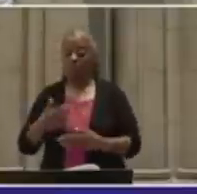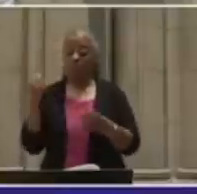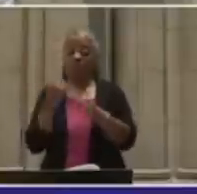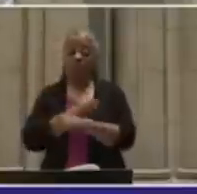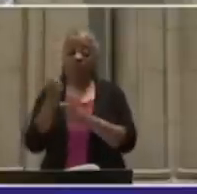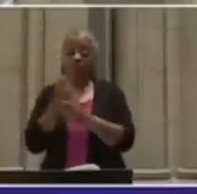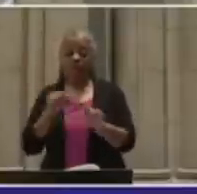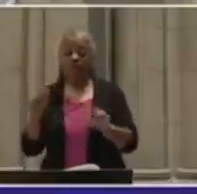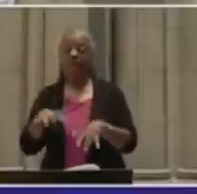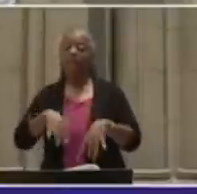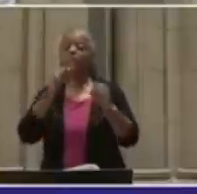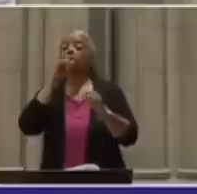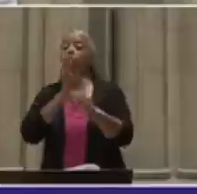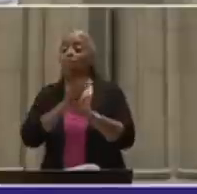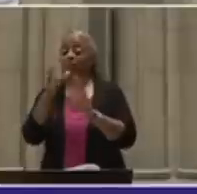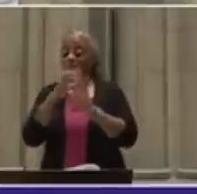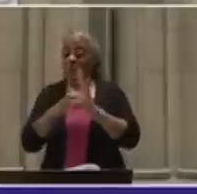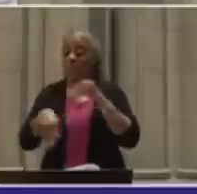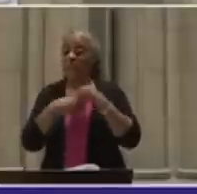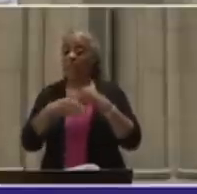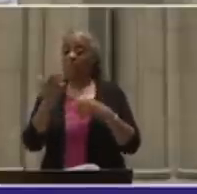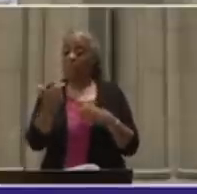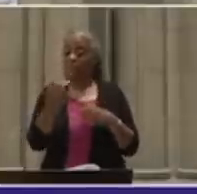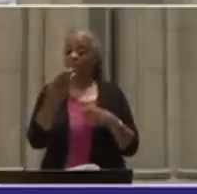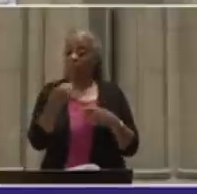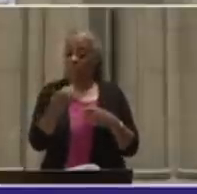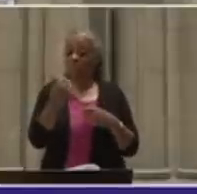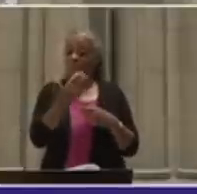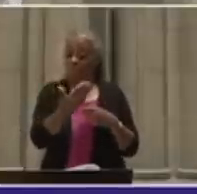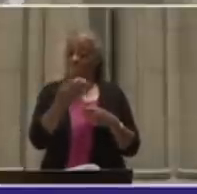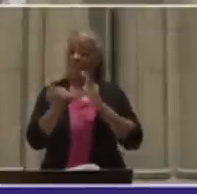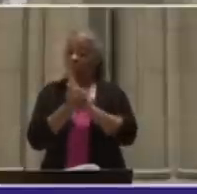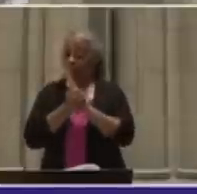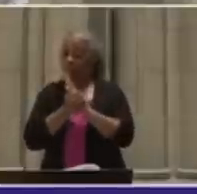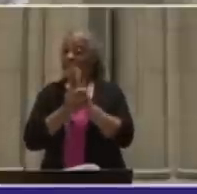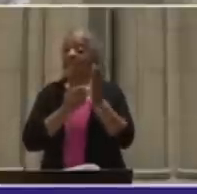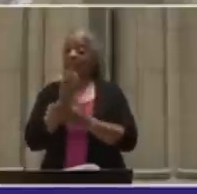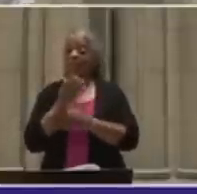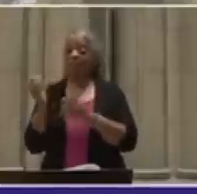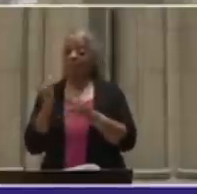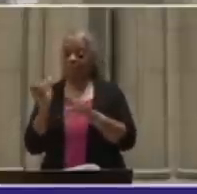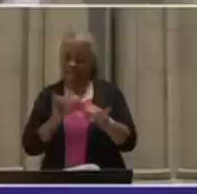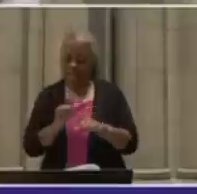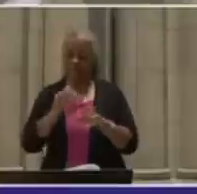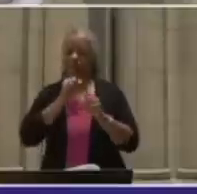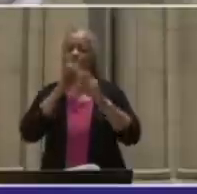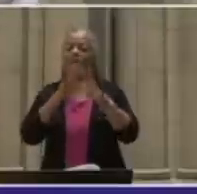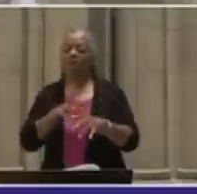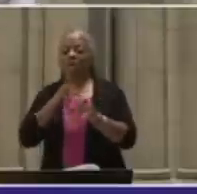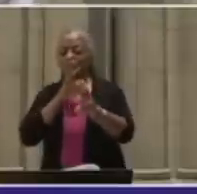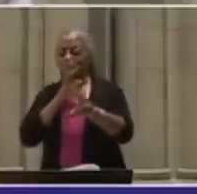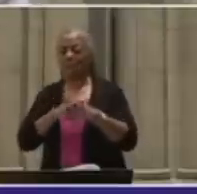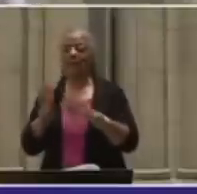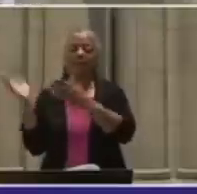they took the promises of the Constitution and added the 13th, 14th, and 15th Amendment, and it came through like rushing water. Rushing